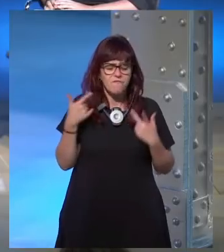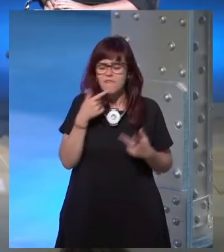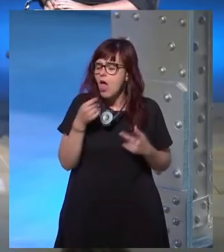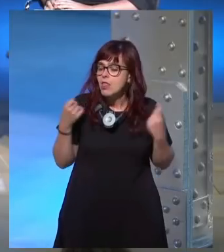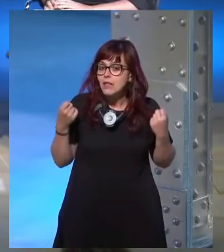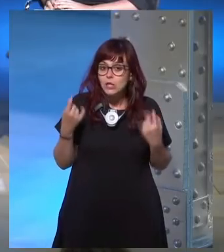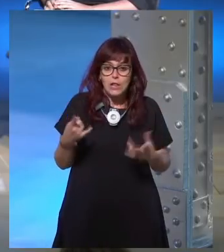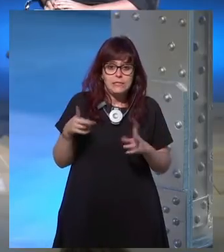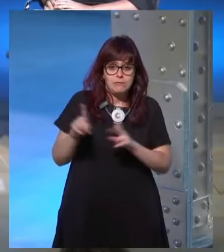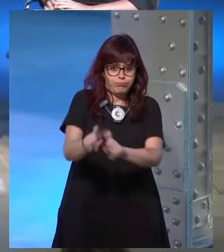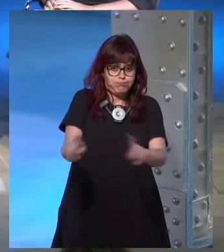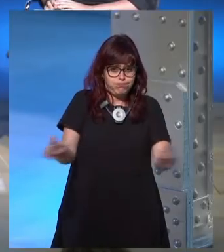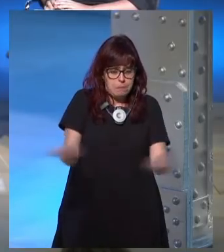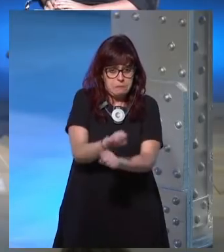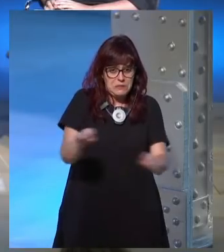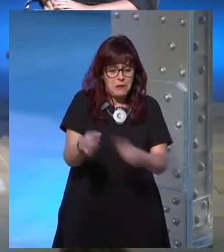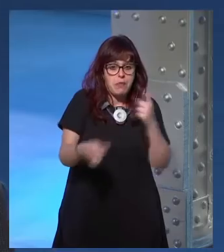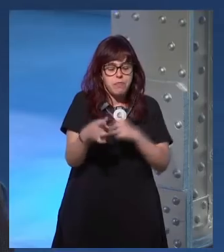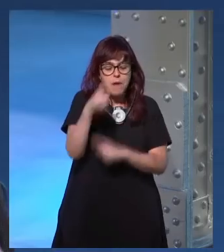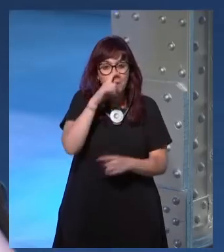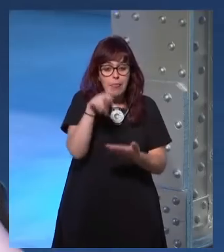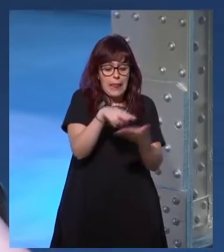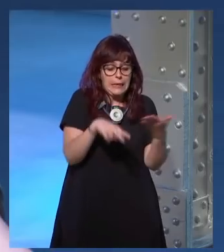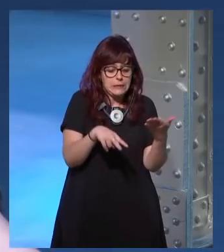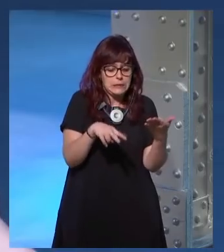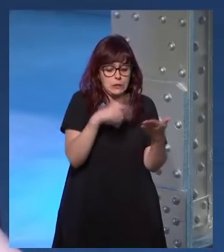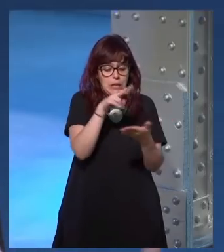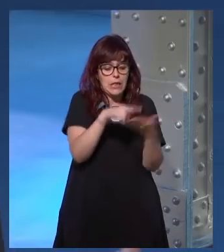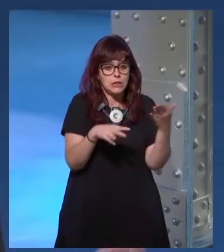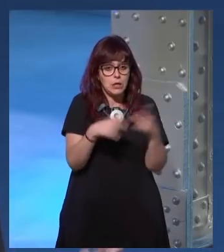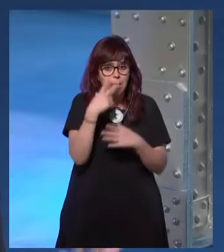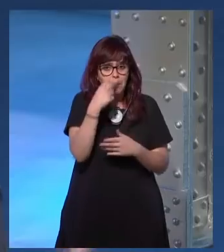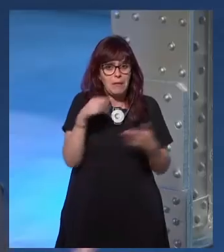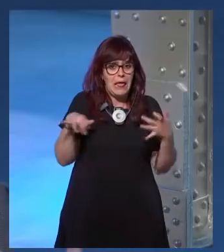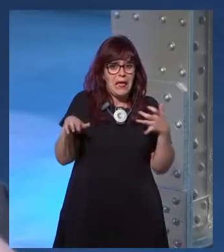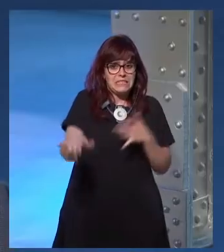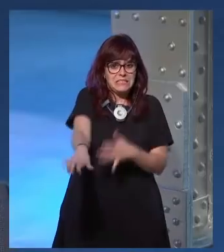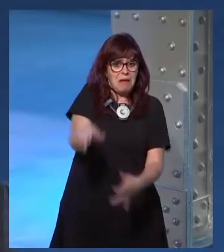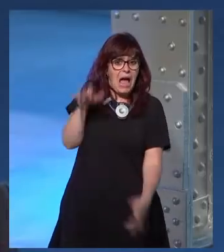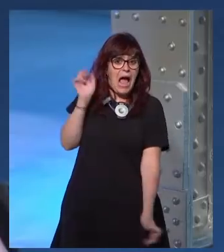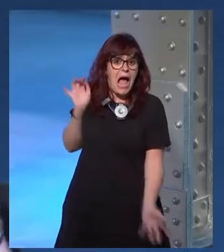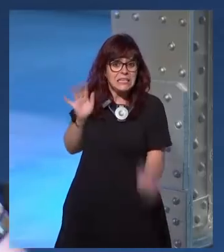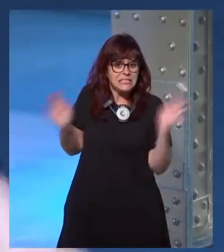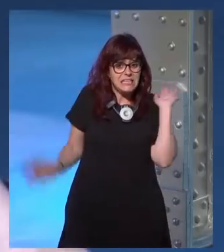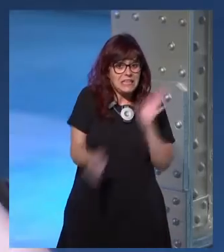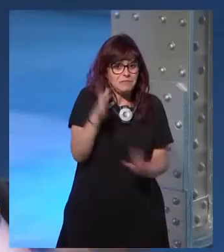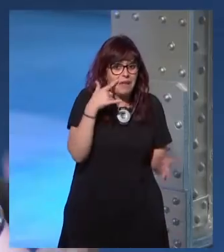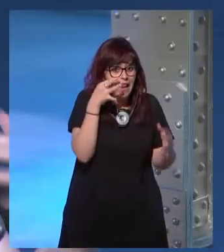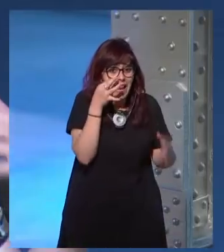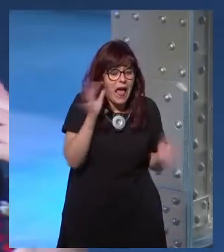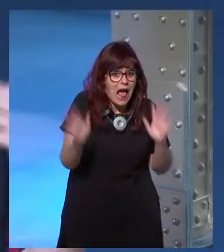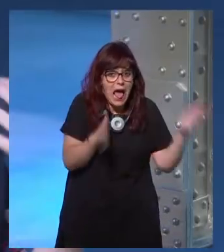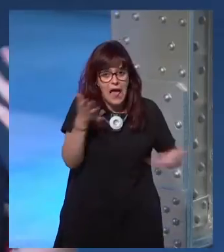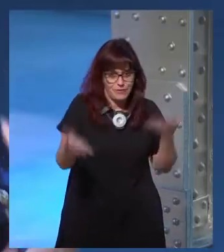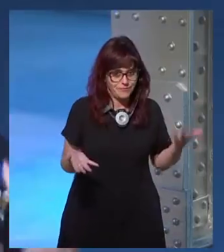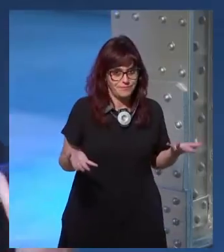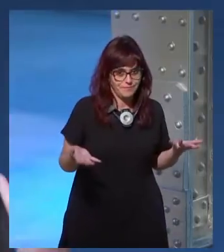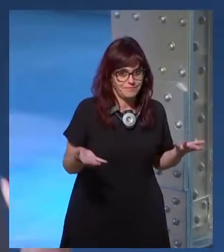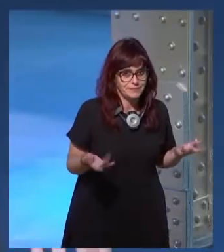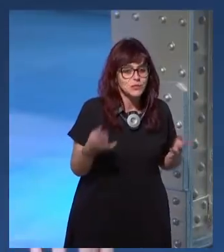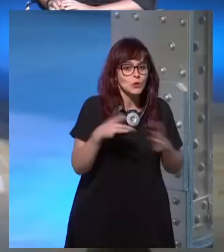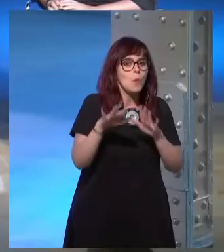disgrace of coexisting with cockroaches, and it's impossible to get rid of all of them. I remember I was reading, and one of them was just